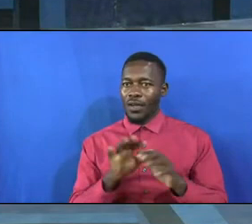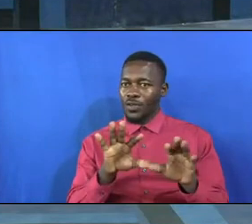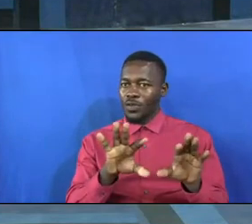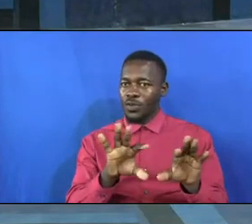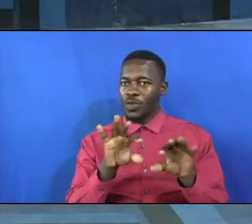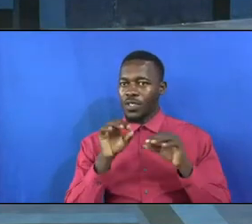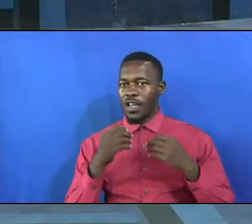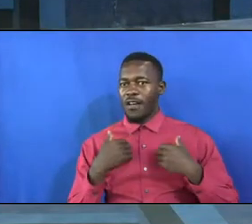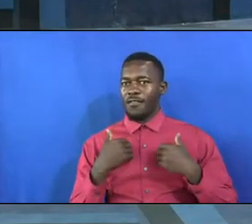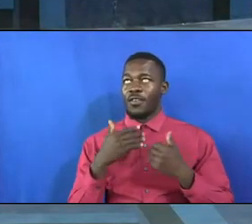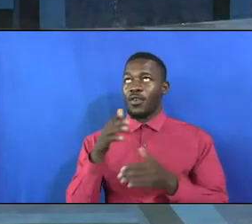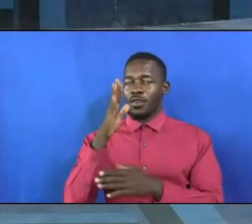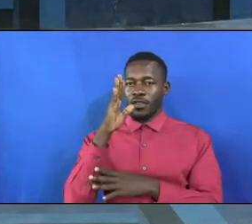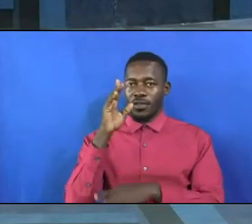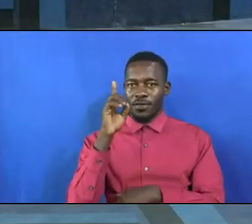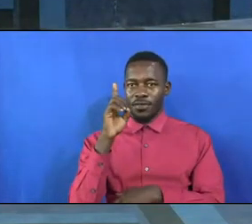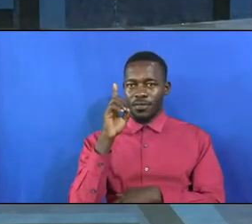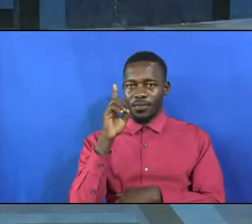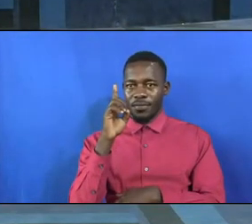Choose to honor God